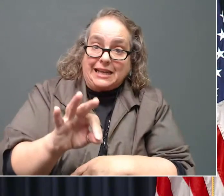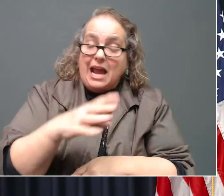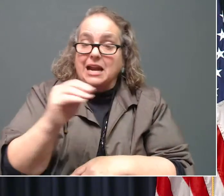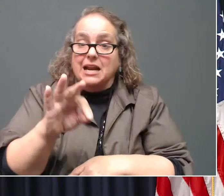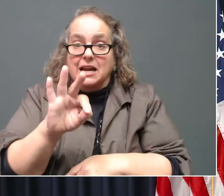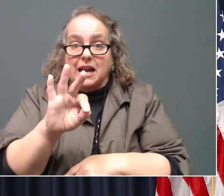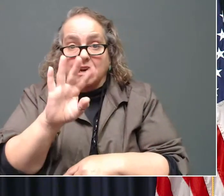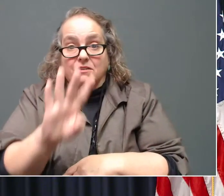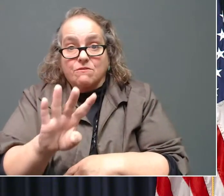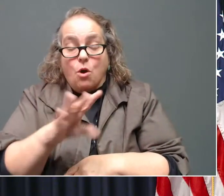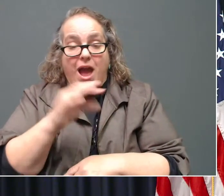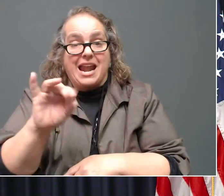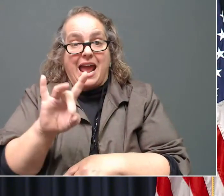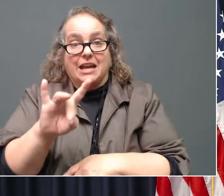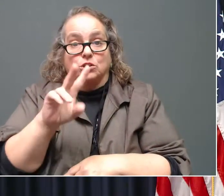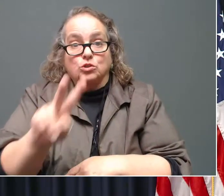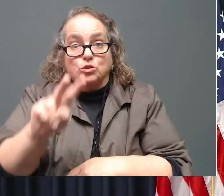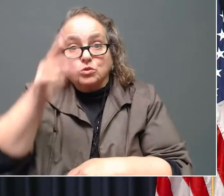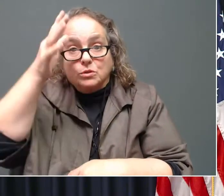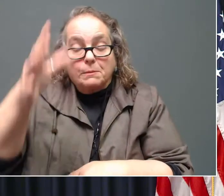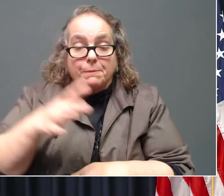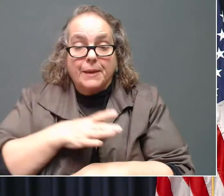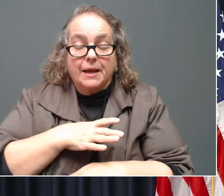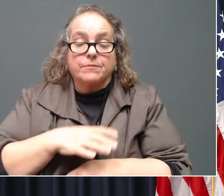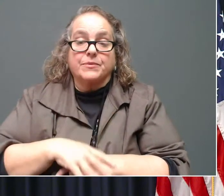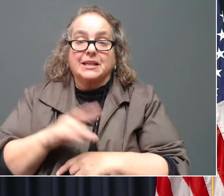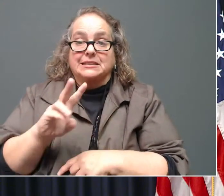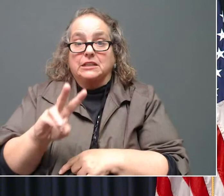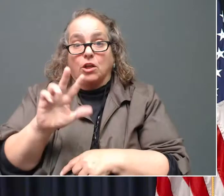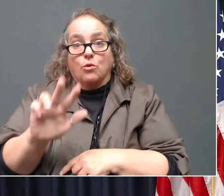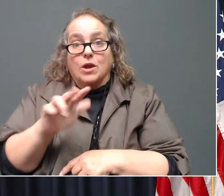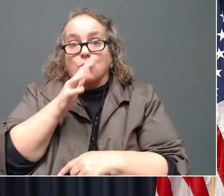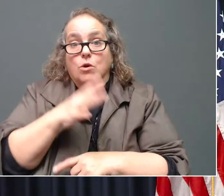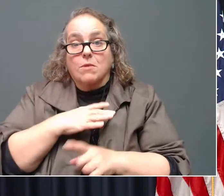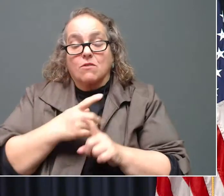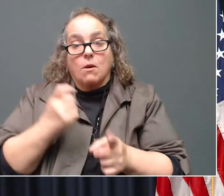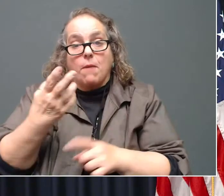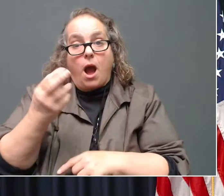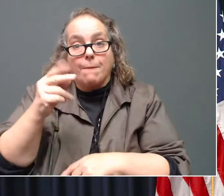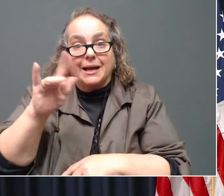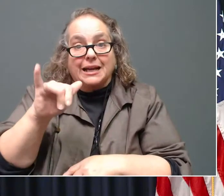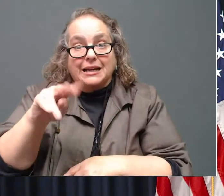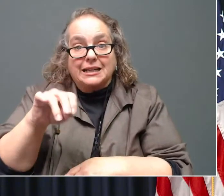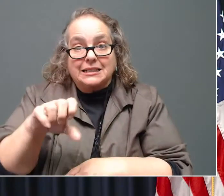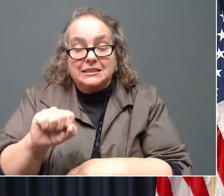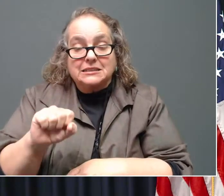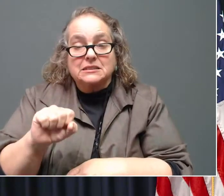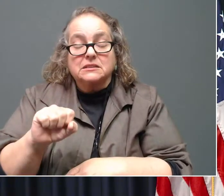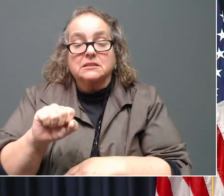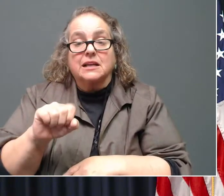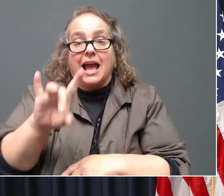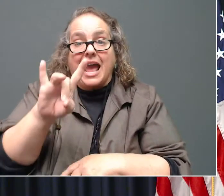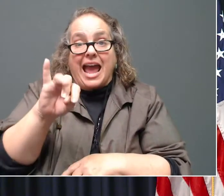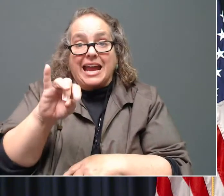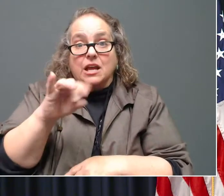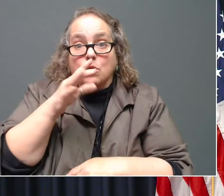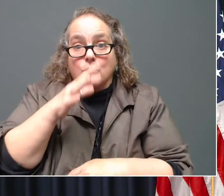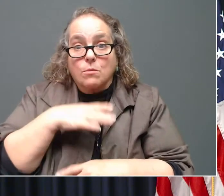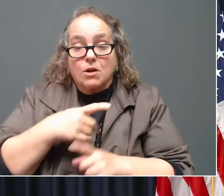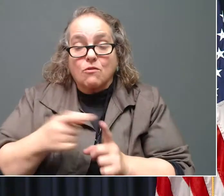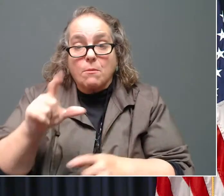and an 82-year-old man, 63-year-old woman in Hopkins, 80-year-old woman in